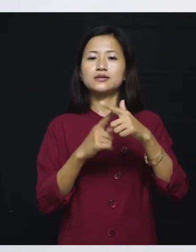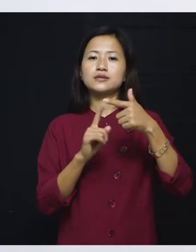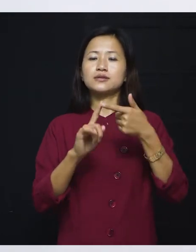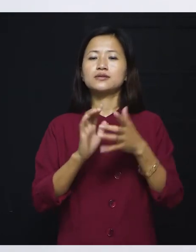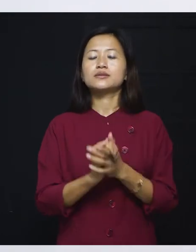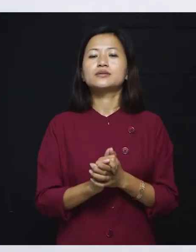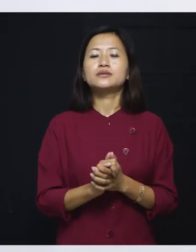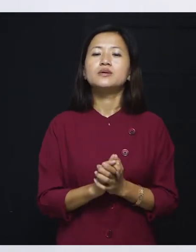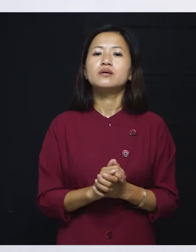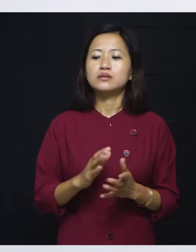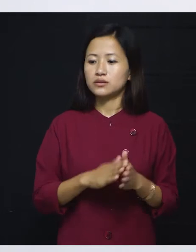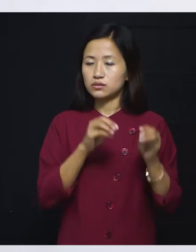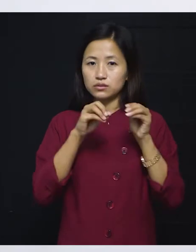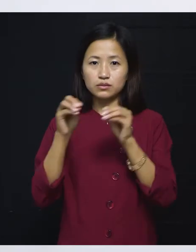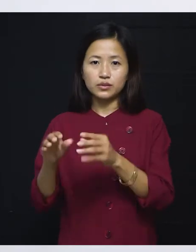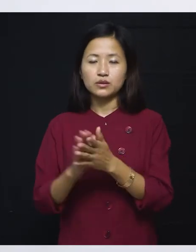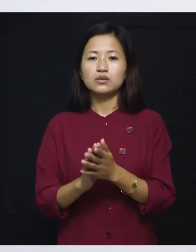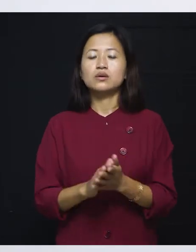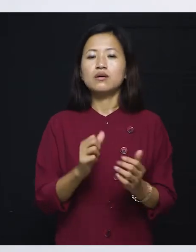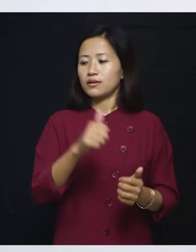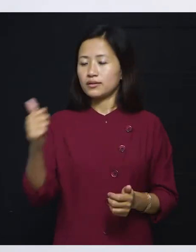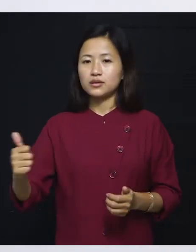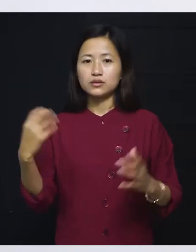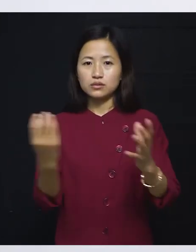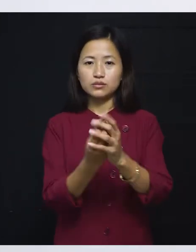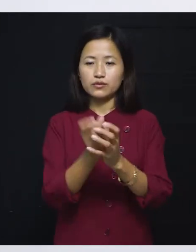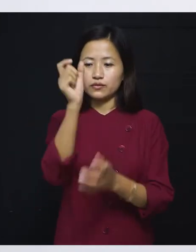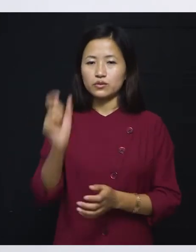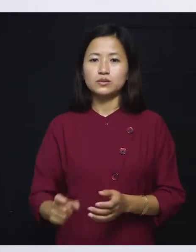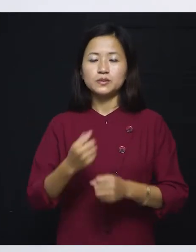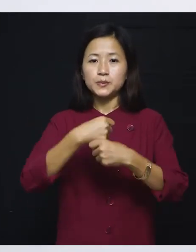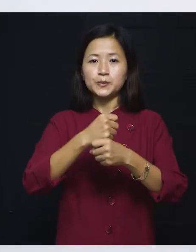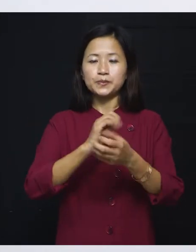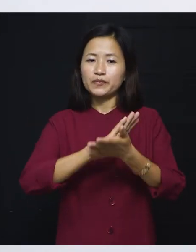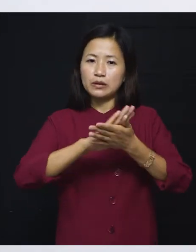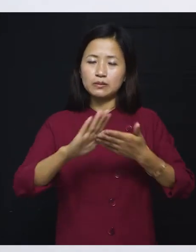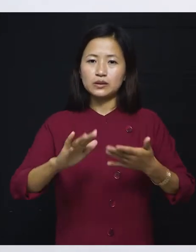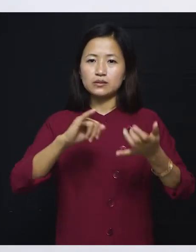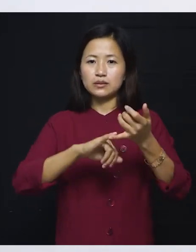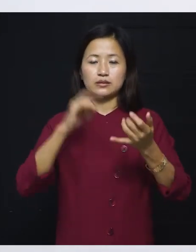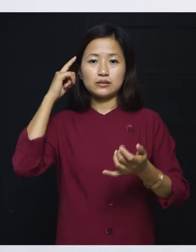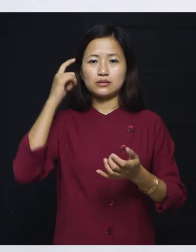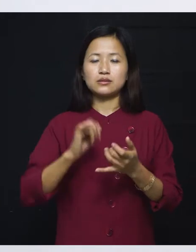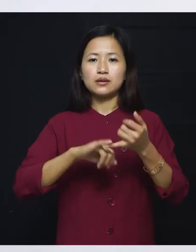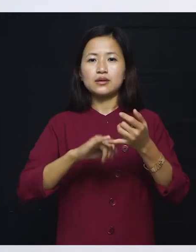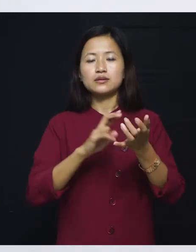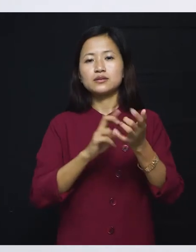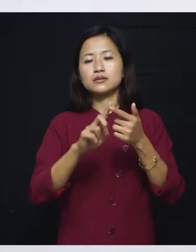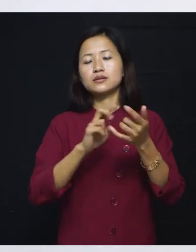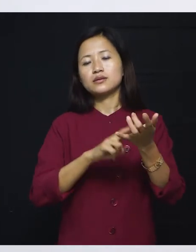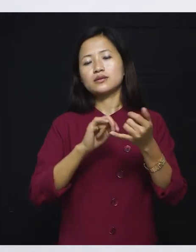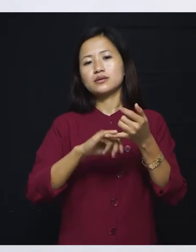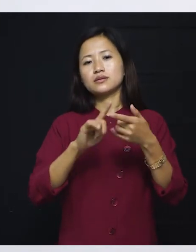means, it has to depend on another group of words to make a complete sense. That is called a phrase. It